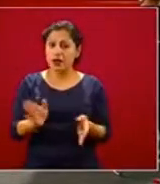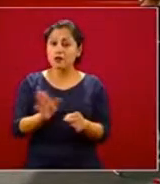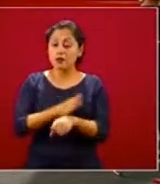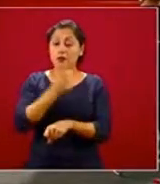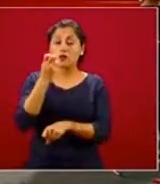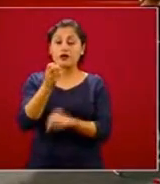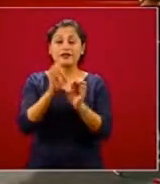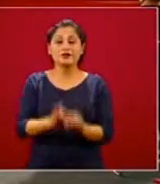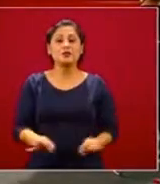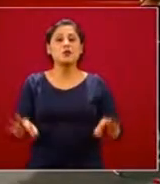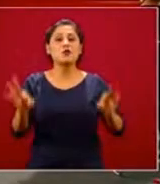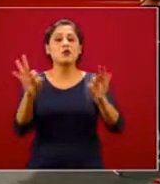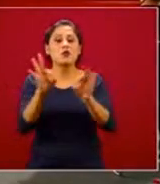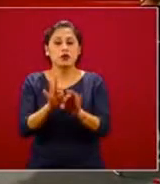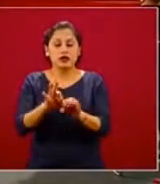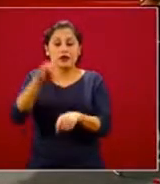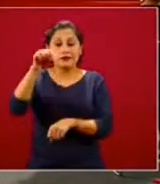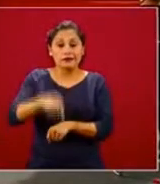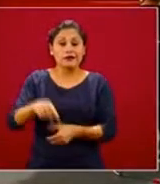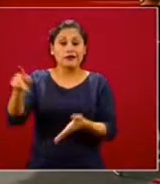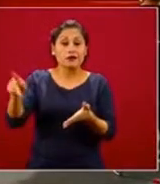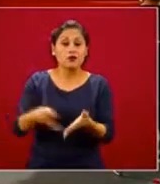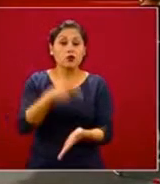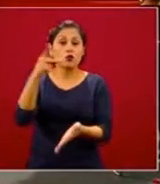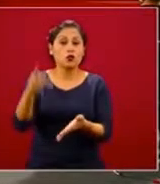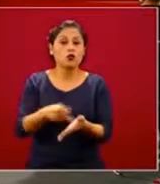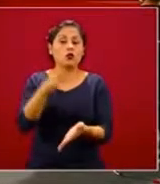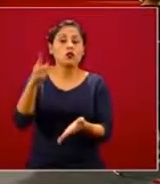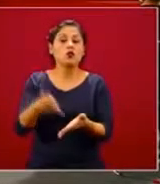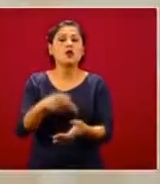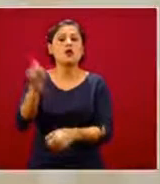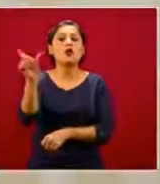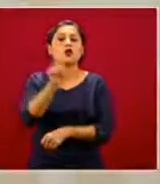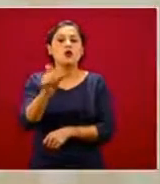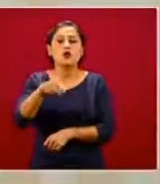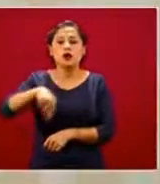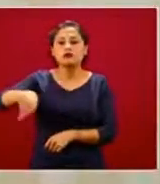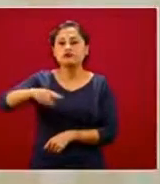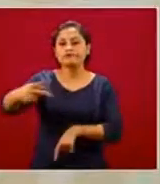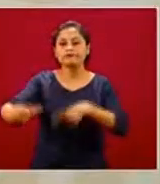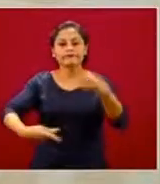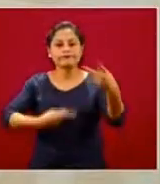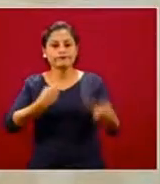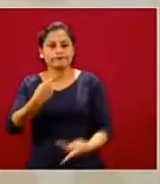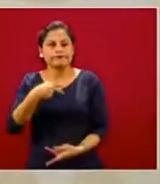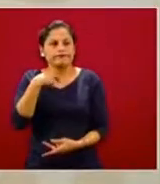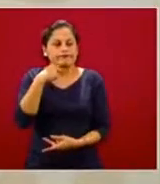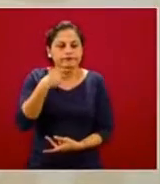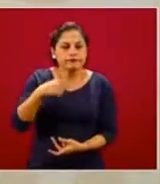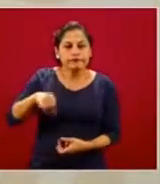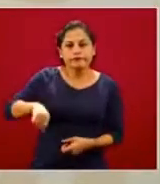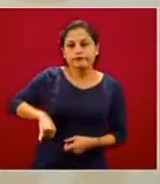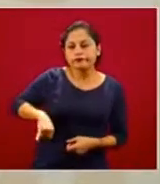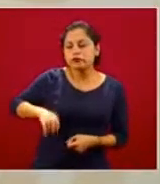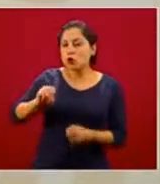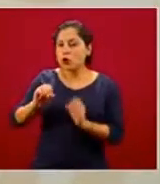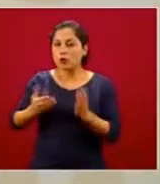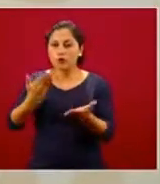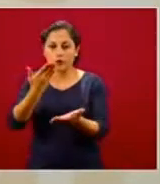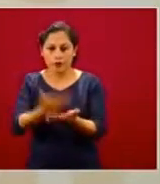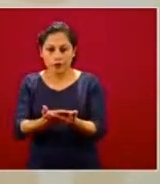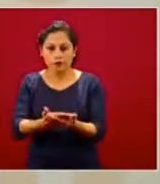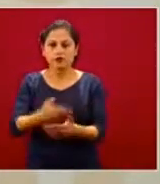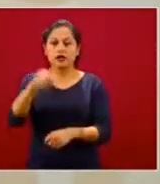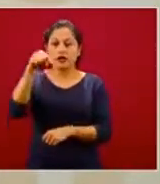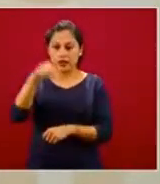is una precisely why y otra vez, cuando surgía el once, comentario, la time pregunta, after la time inquietud o after la time, propuesta, that I get the ya question sea or the aquí